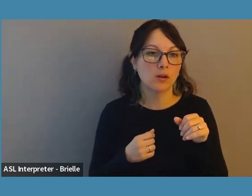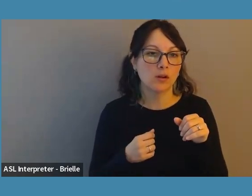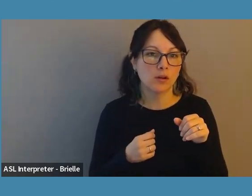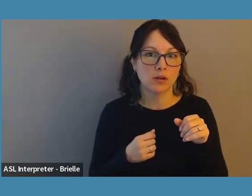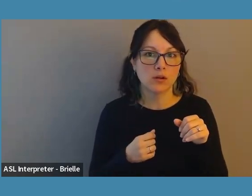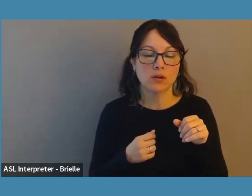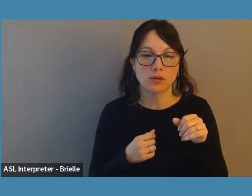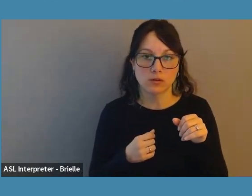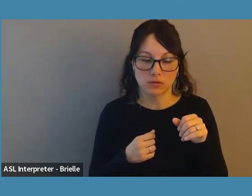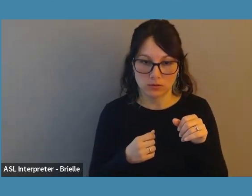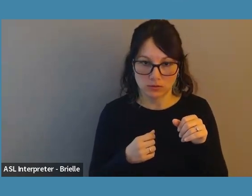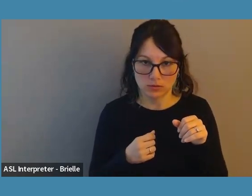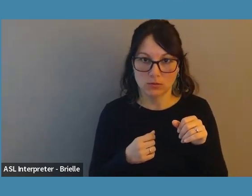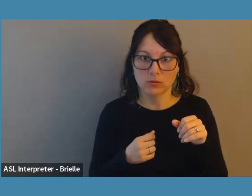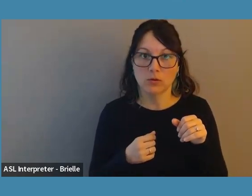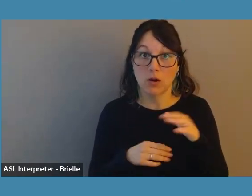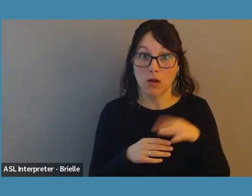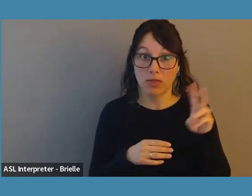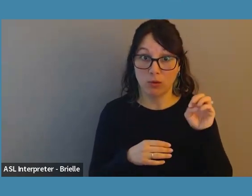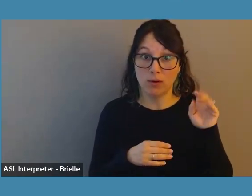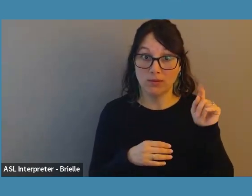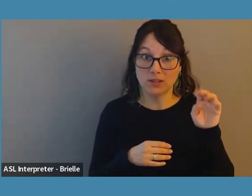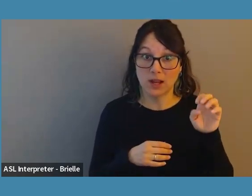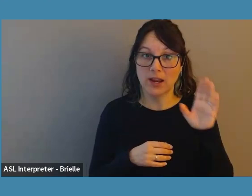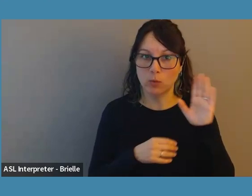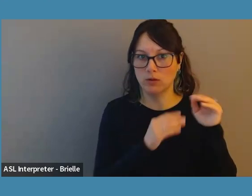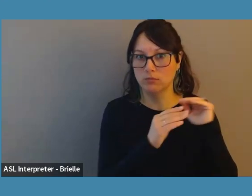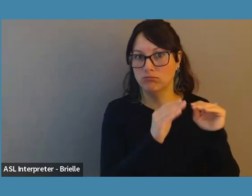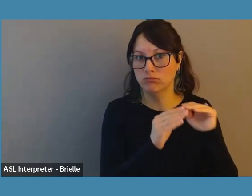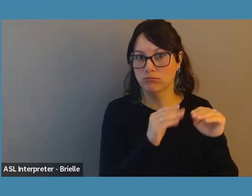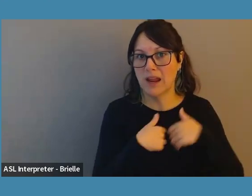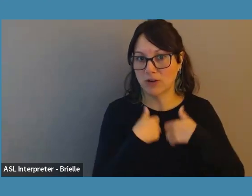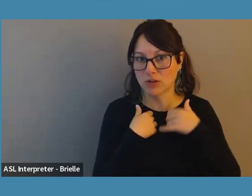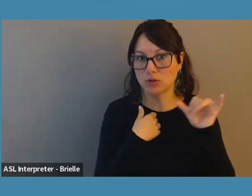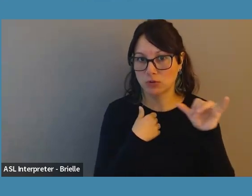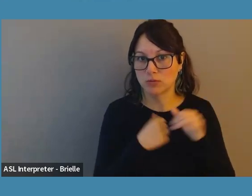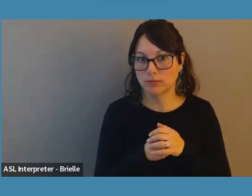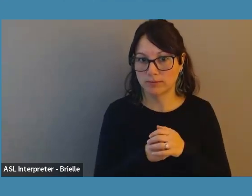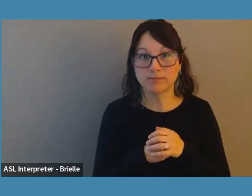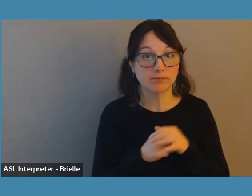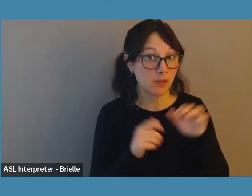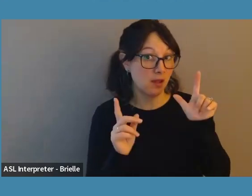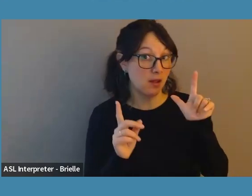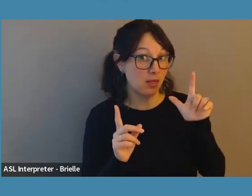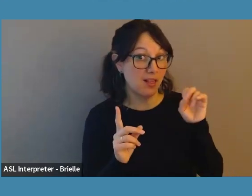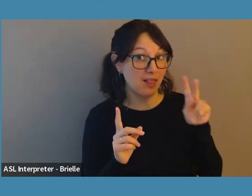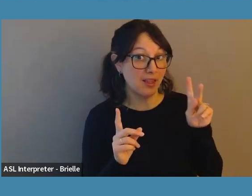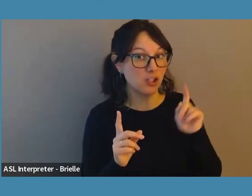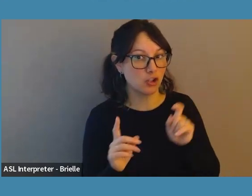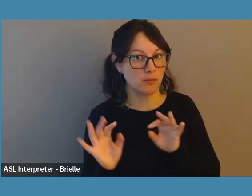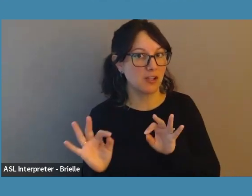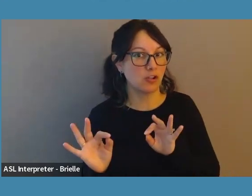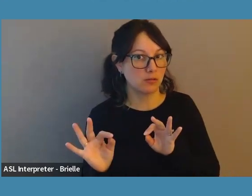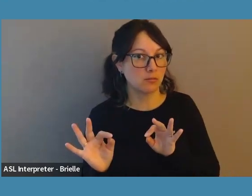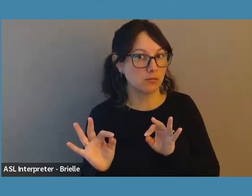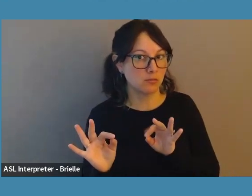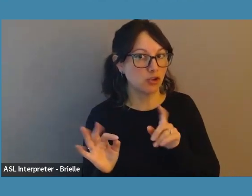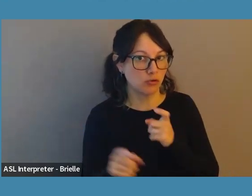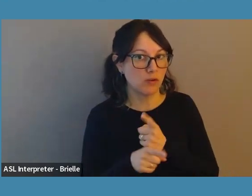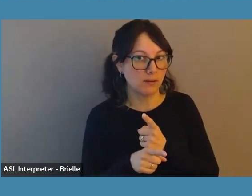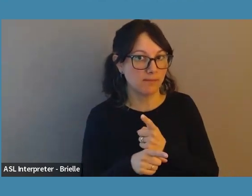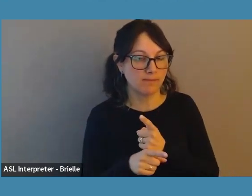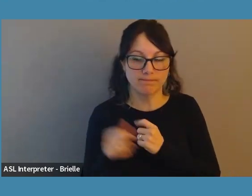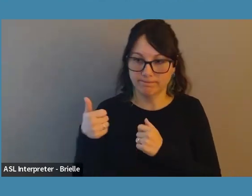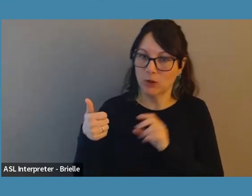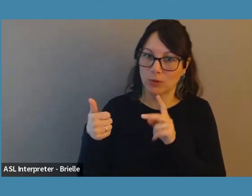our website that those addresses are corrected as well. The links should be good and accurate.